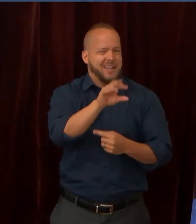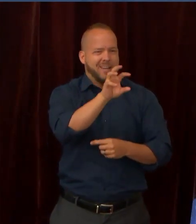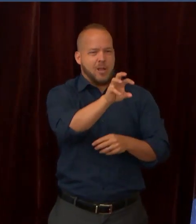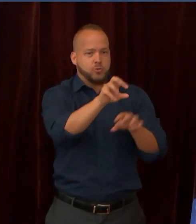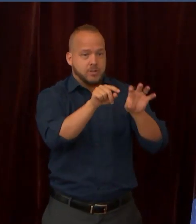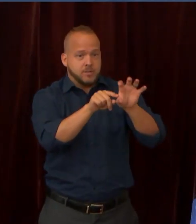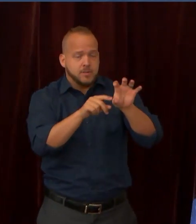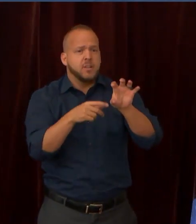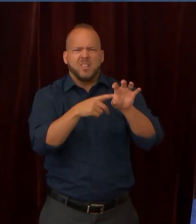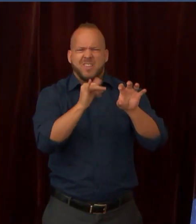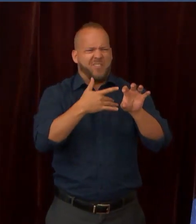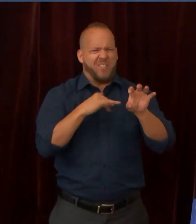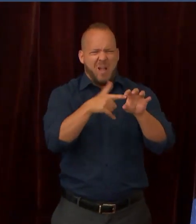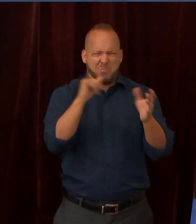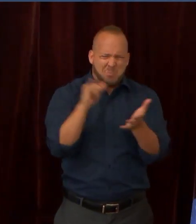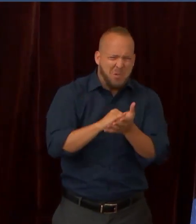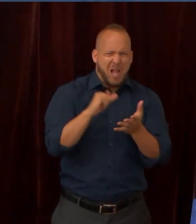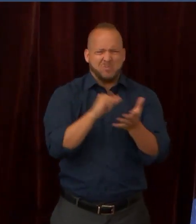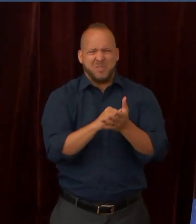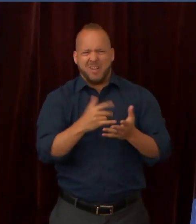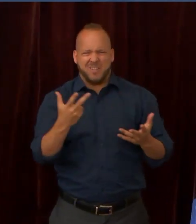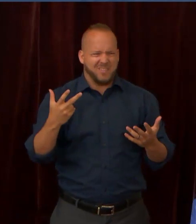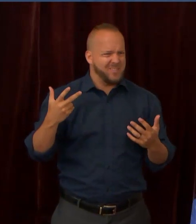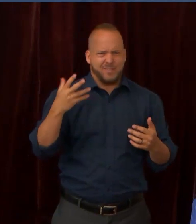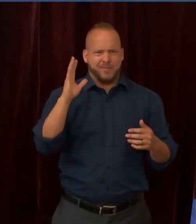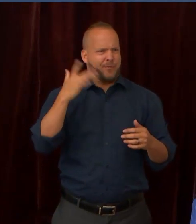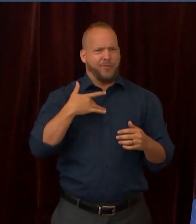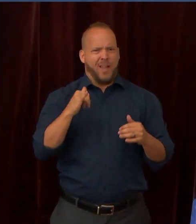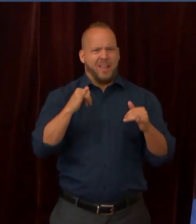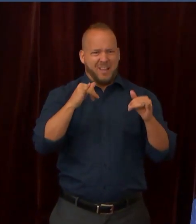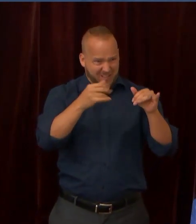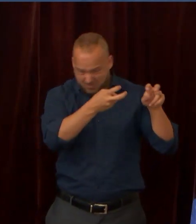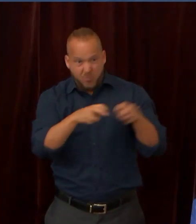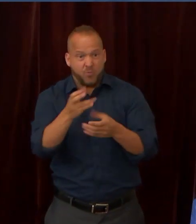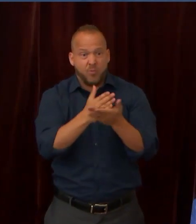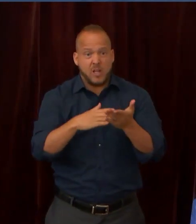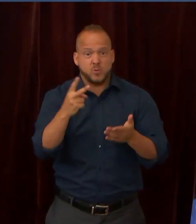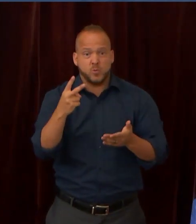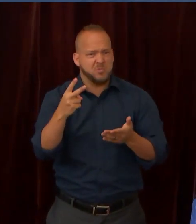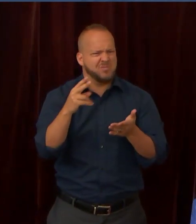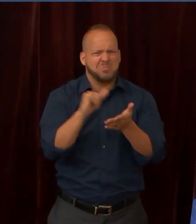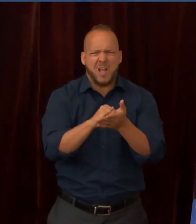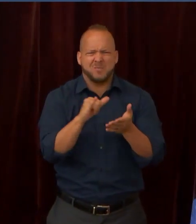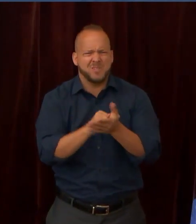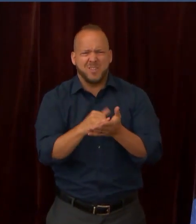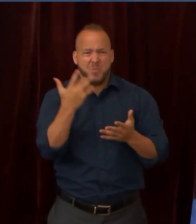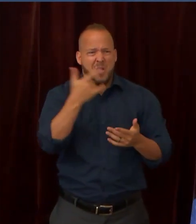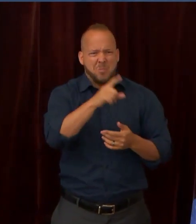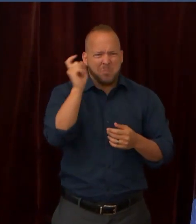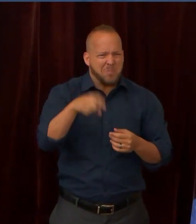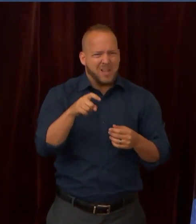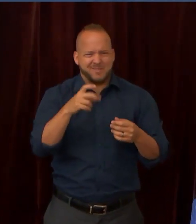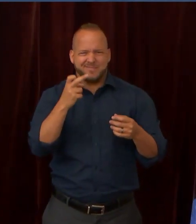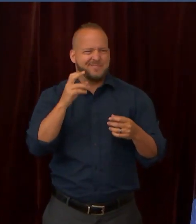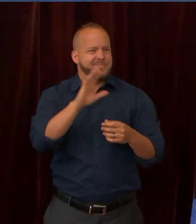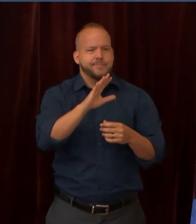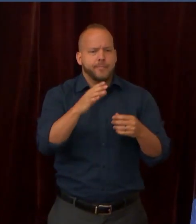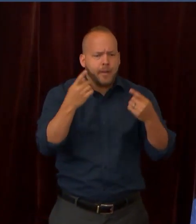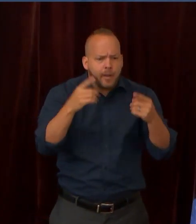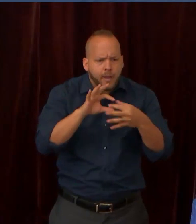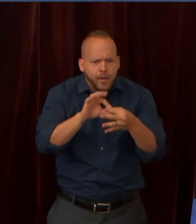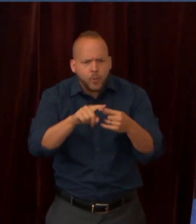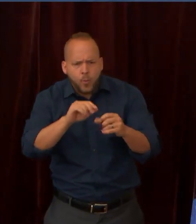to advance, and that the metric should be based on evidence of broad community transmission and not include cases related to close